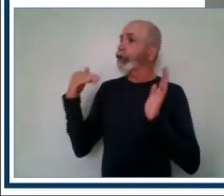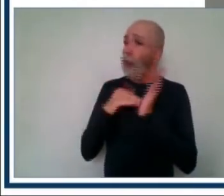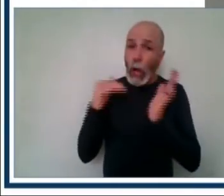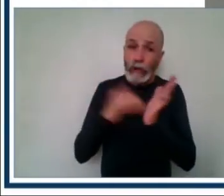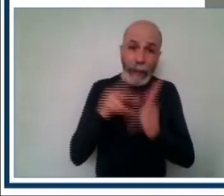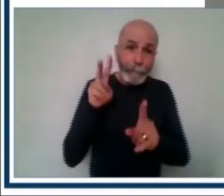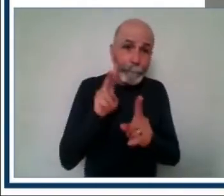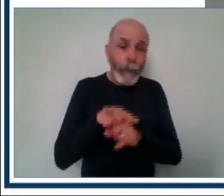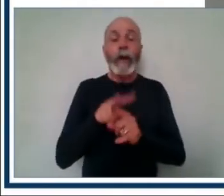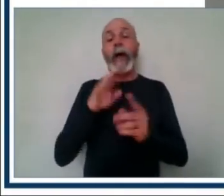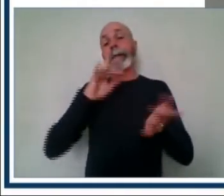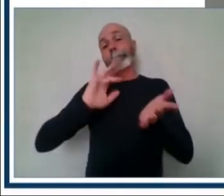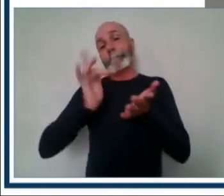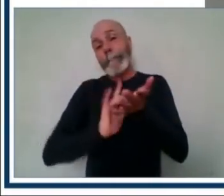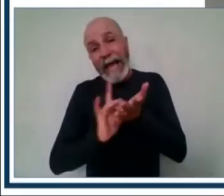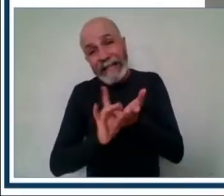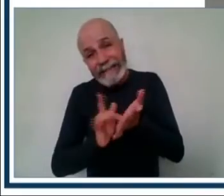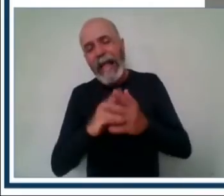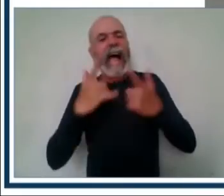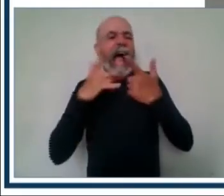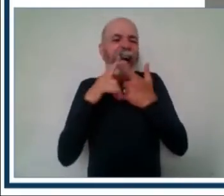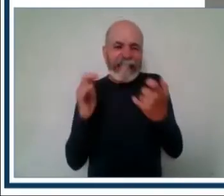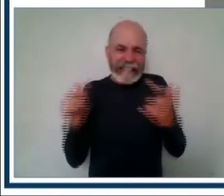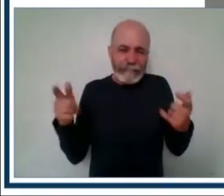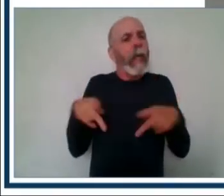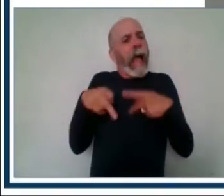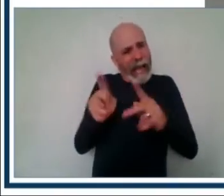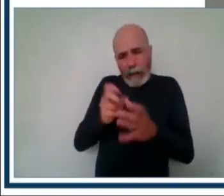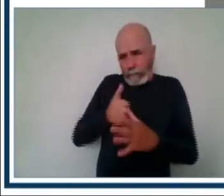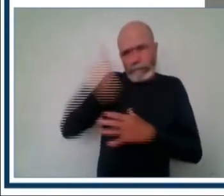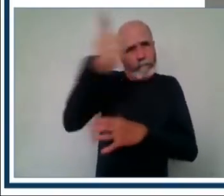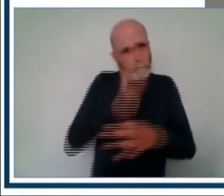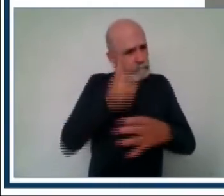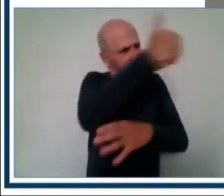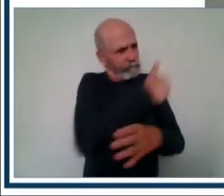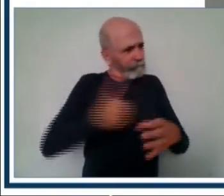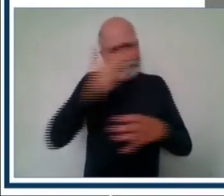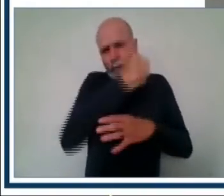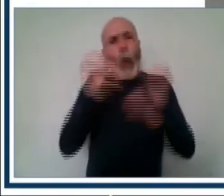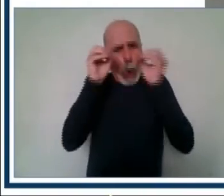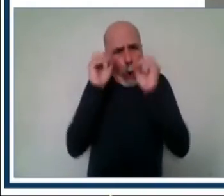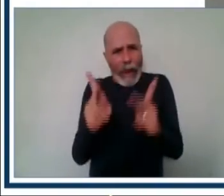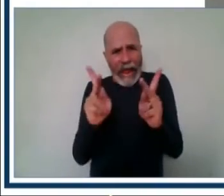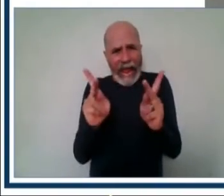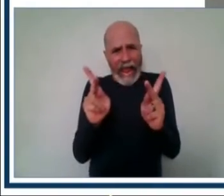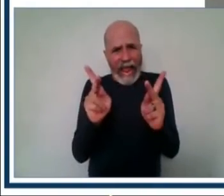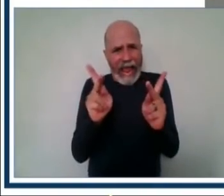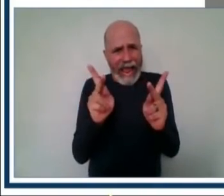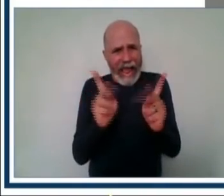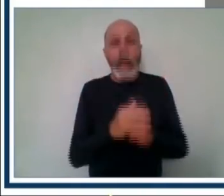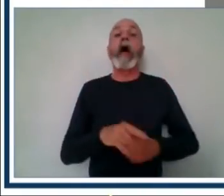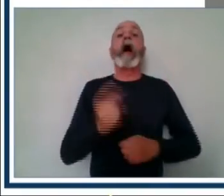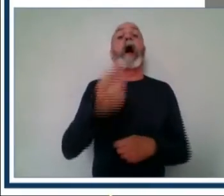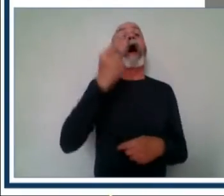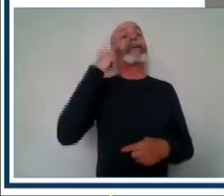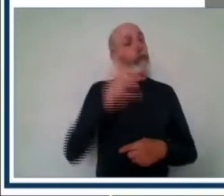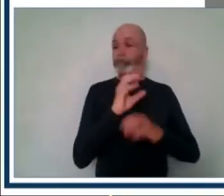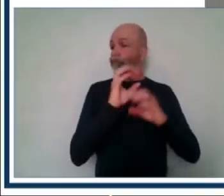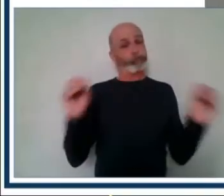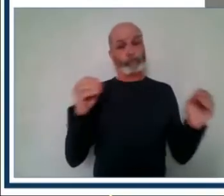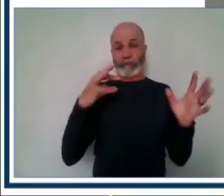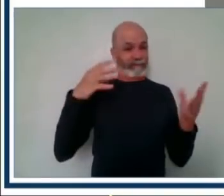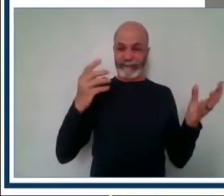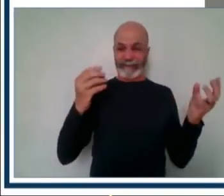that is allowed. These restrictions are meant to limit non-essential travel. We also want to